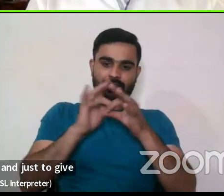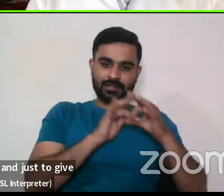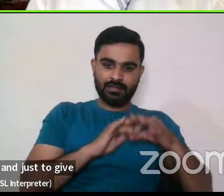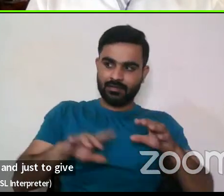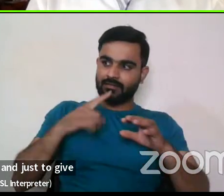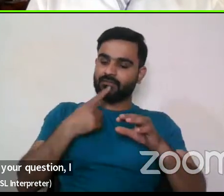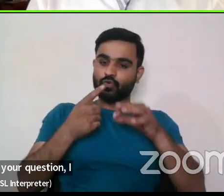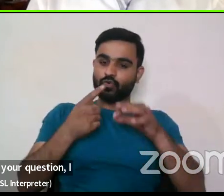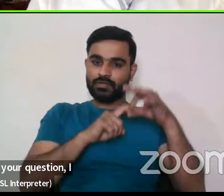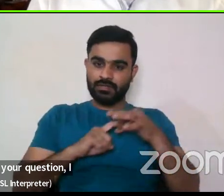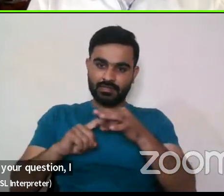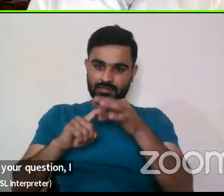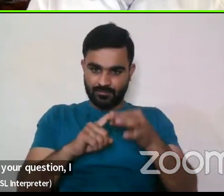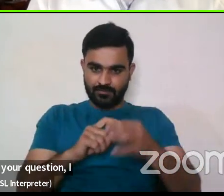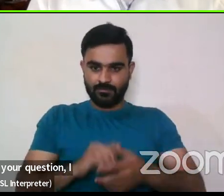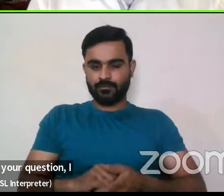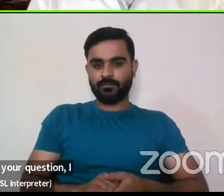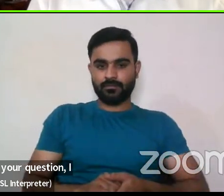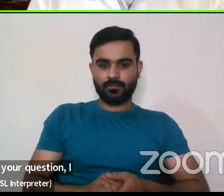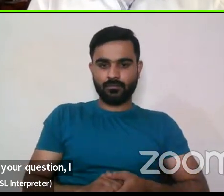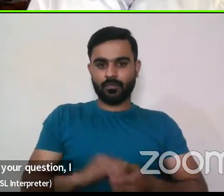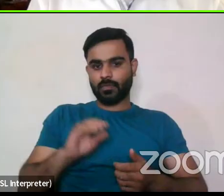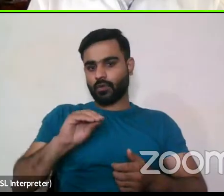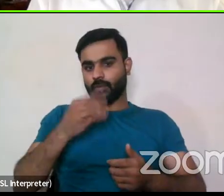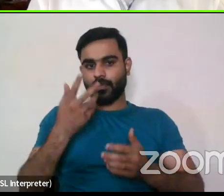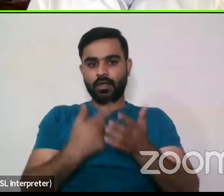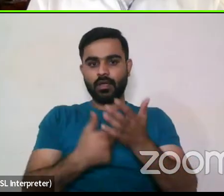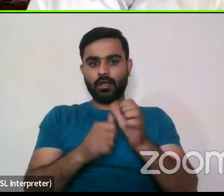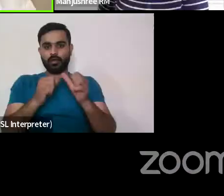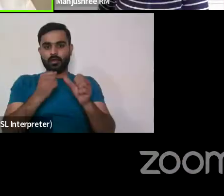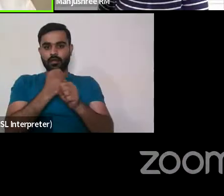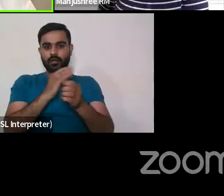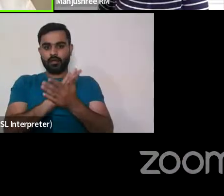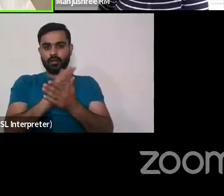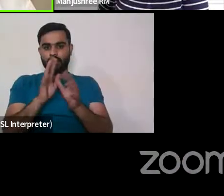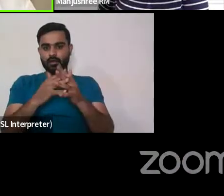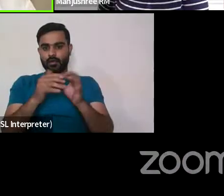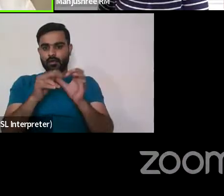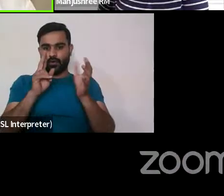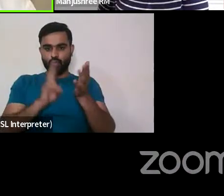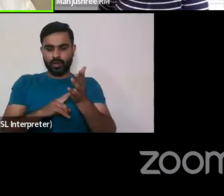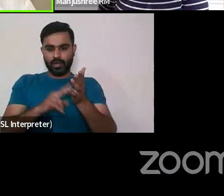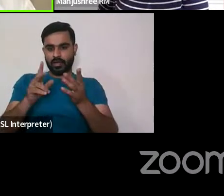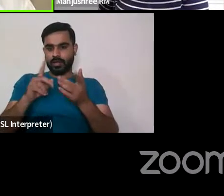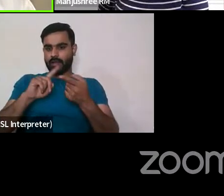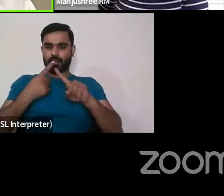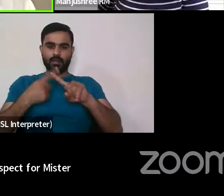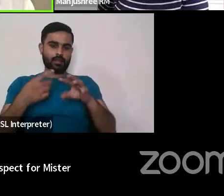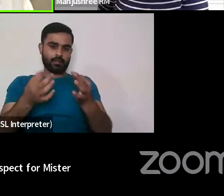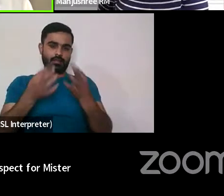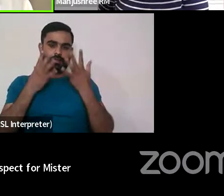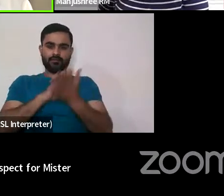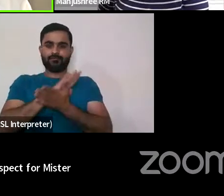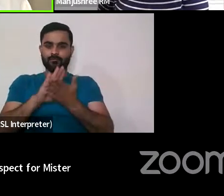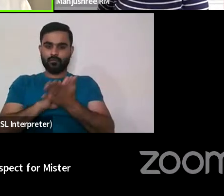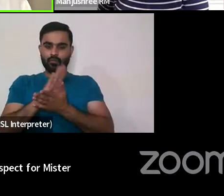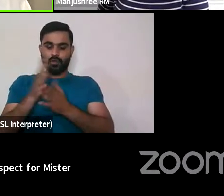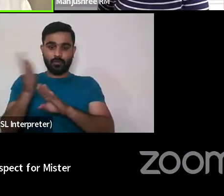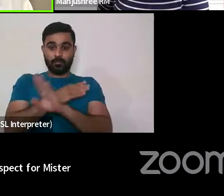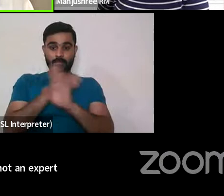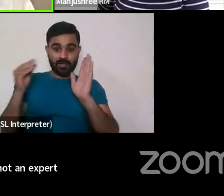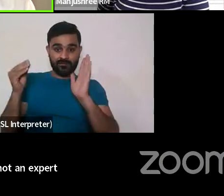look at Raghavan, with all due respect to Mr. Raghavan, he's a bureaucrat. He's not an expert. Amber did mention